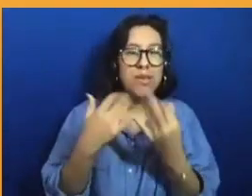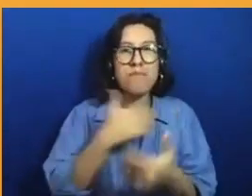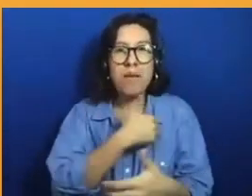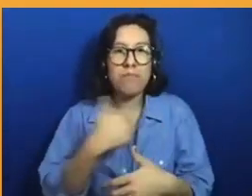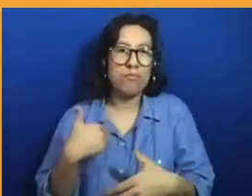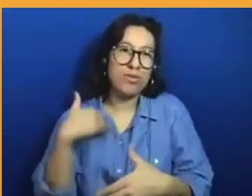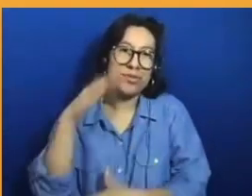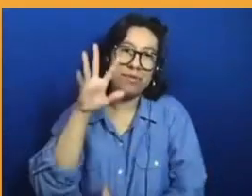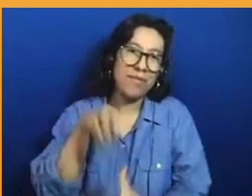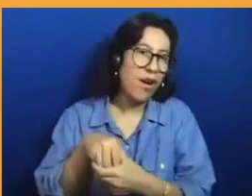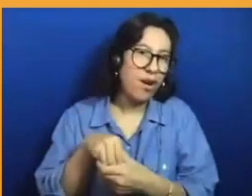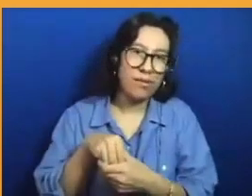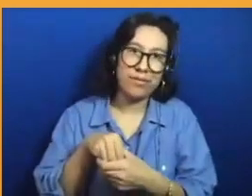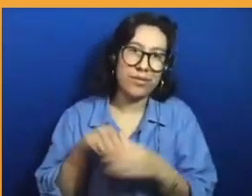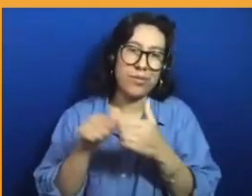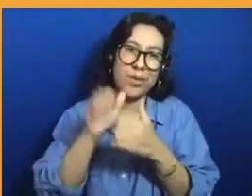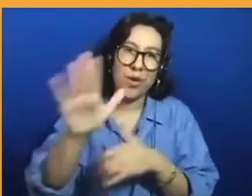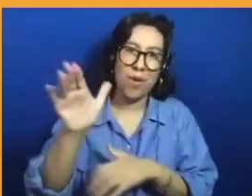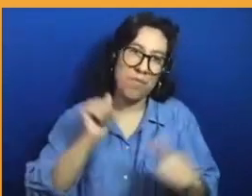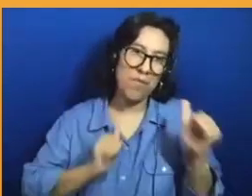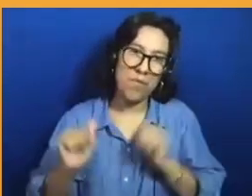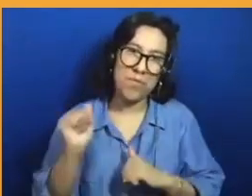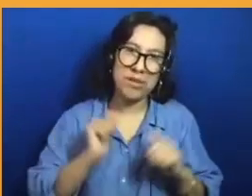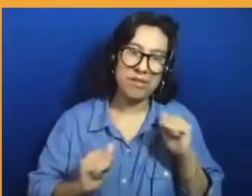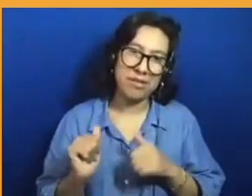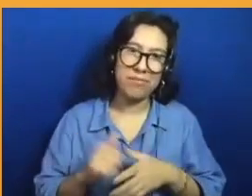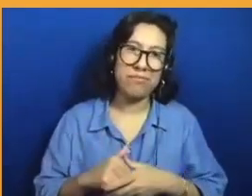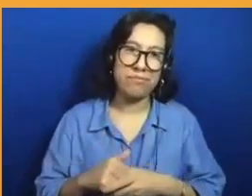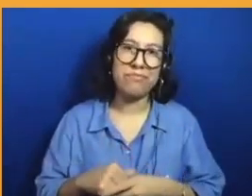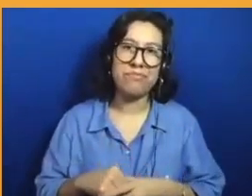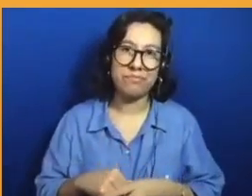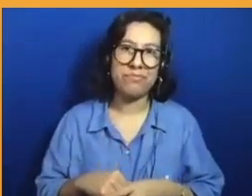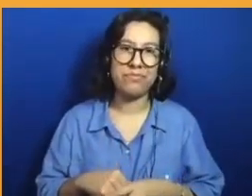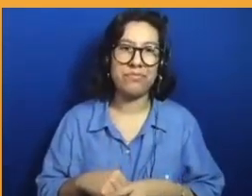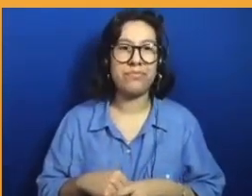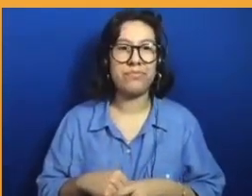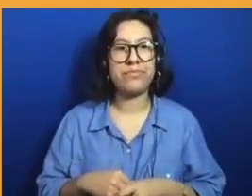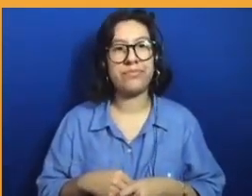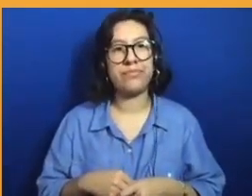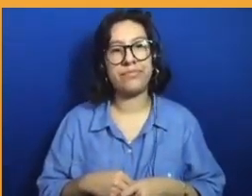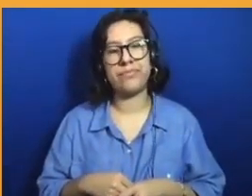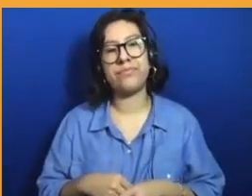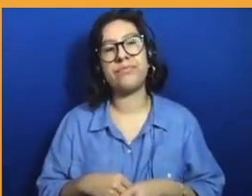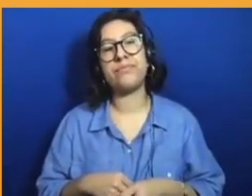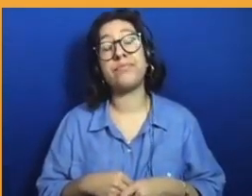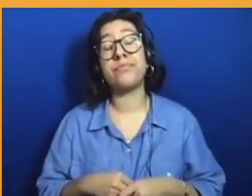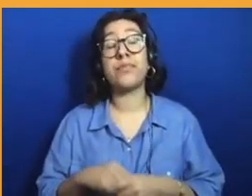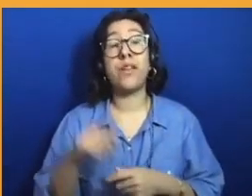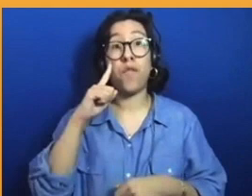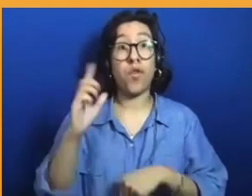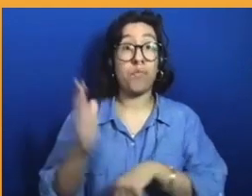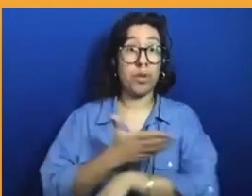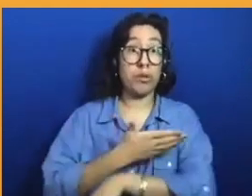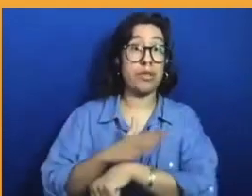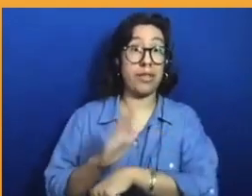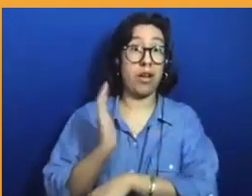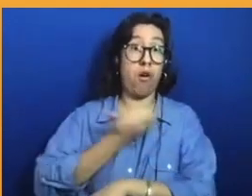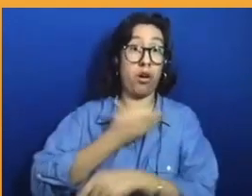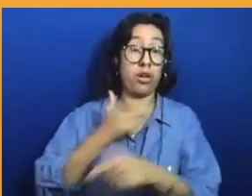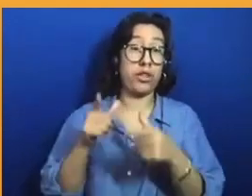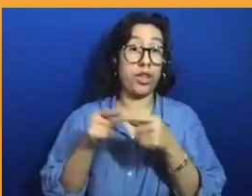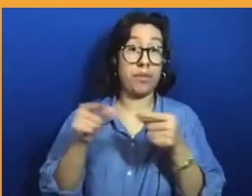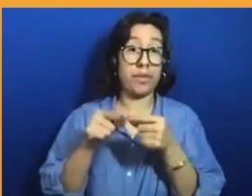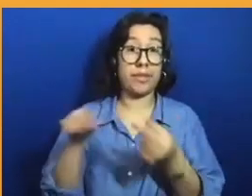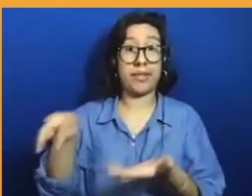involved in with your performance, because as far as music for our Japanese